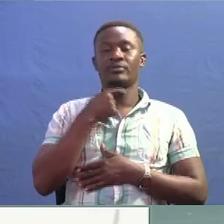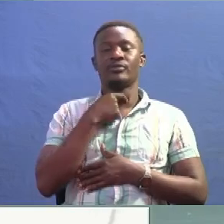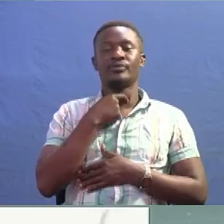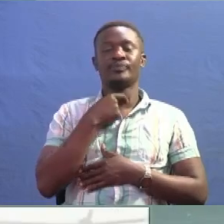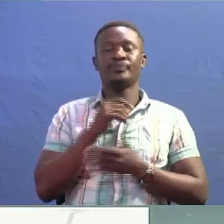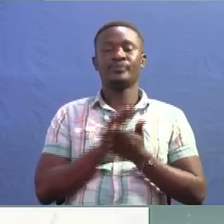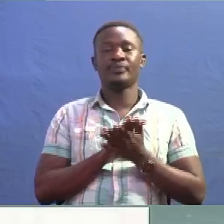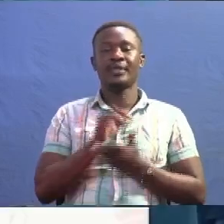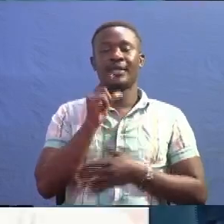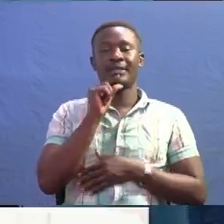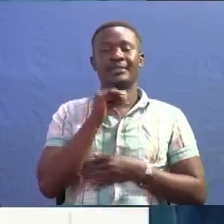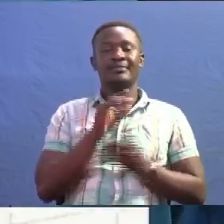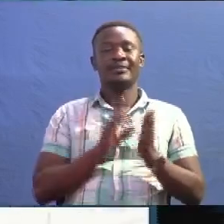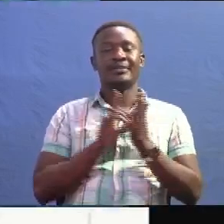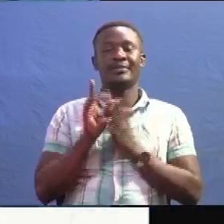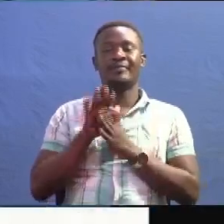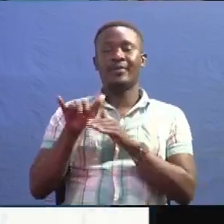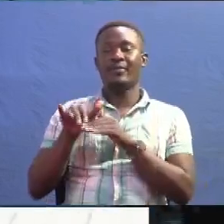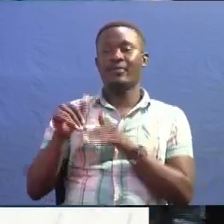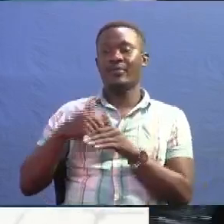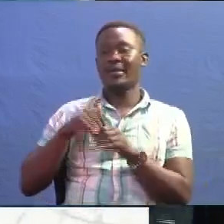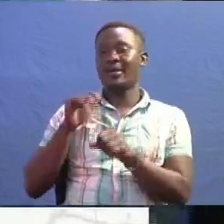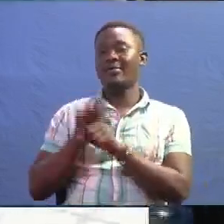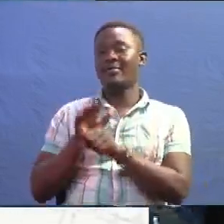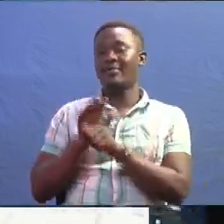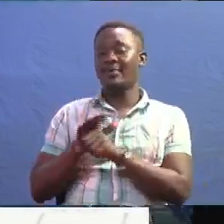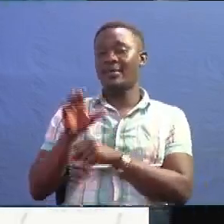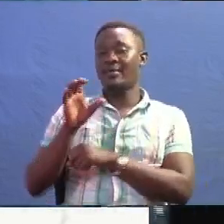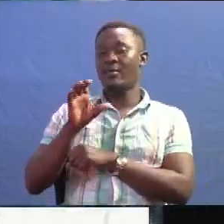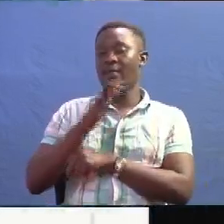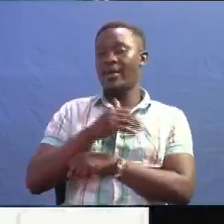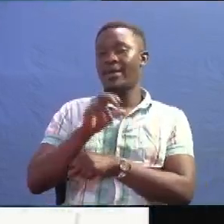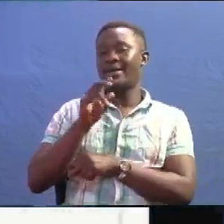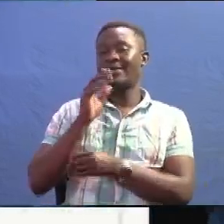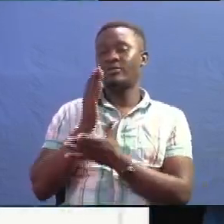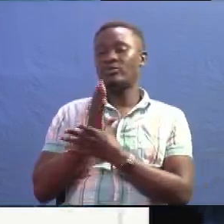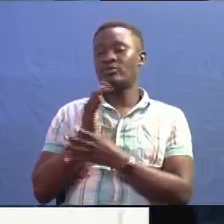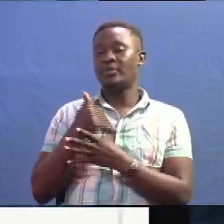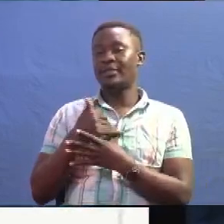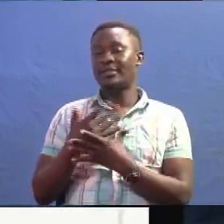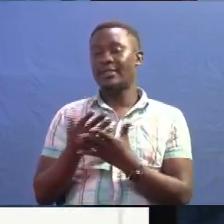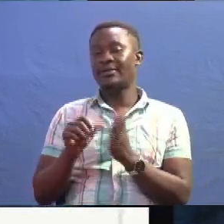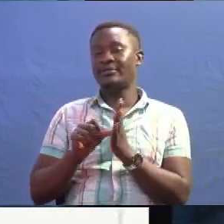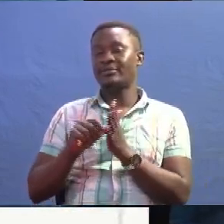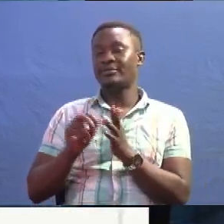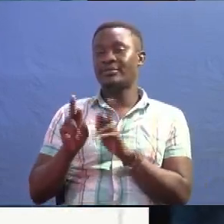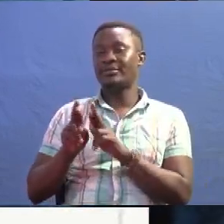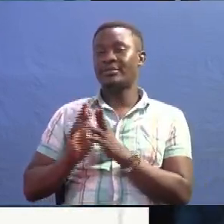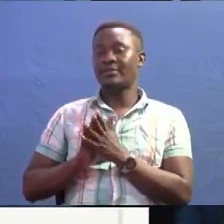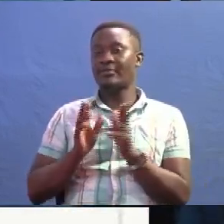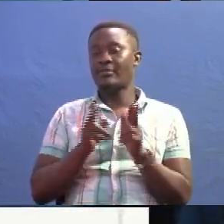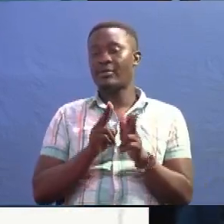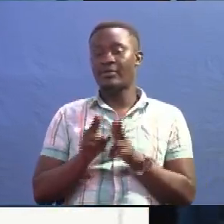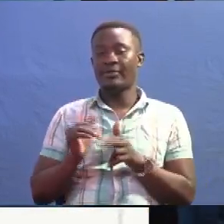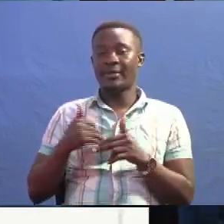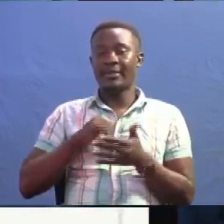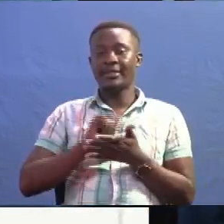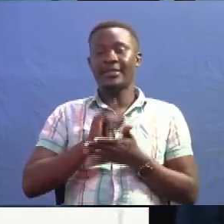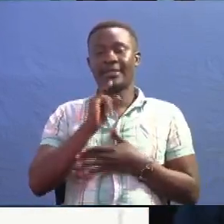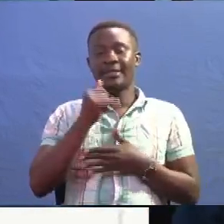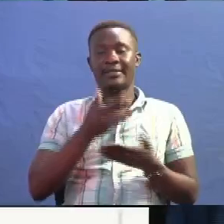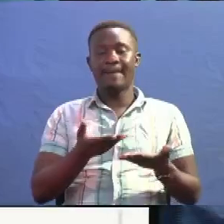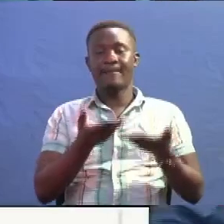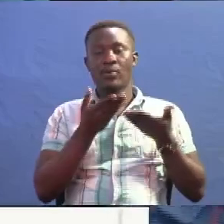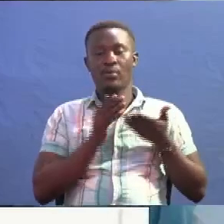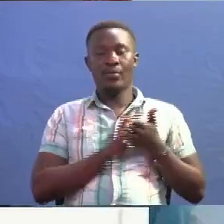Speech development can be delayed in many cleft cases, and tooth eruption issues are also common. Dentists are brought in